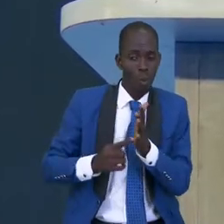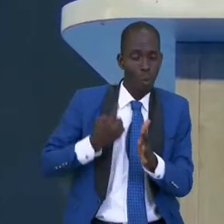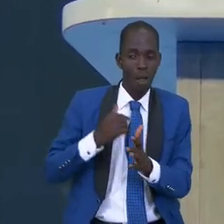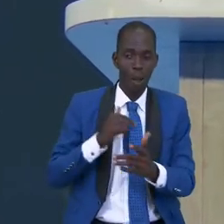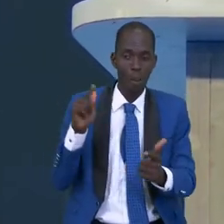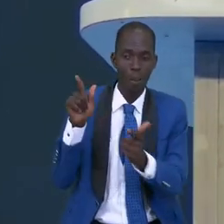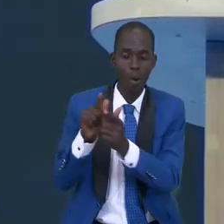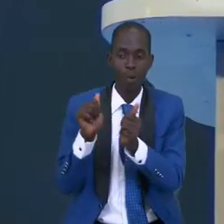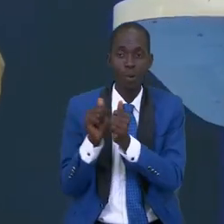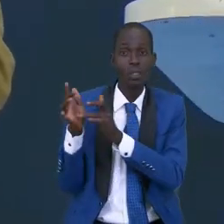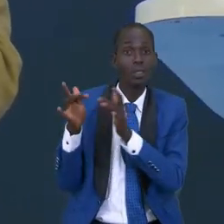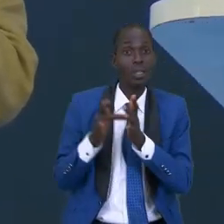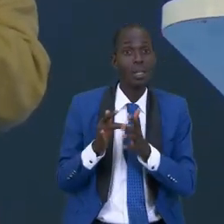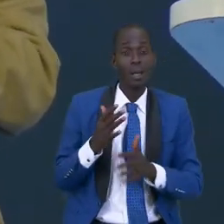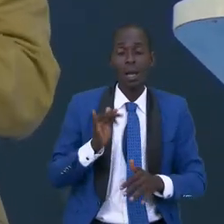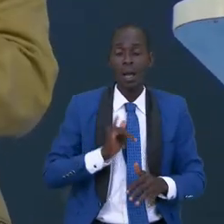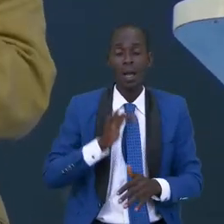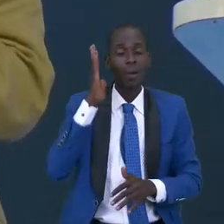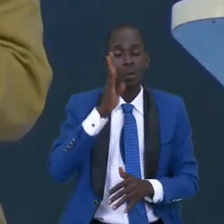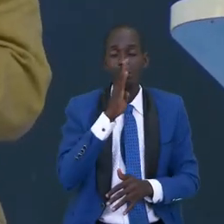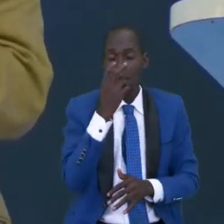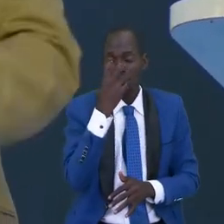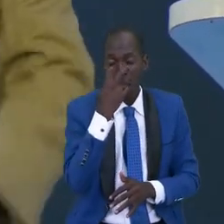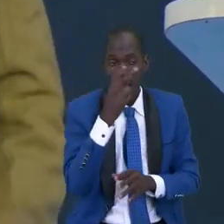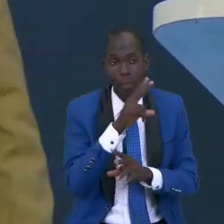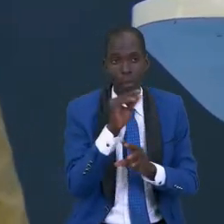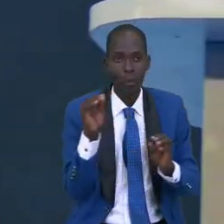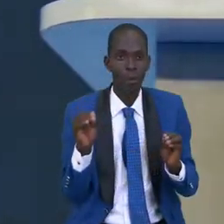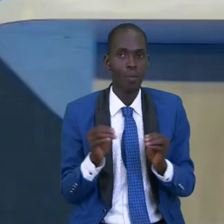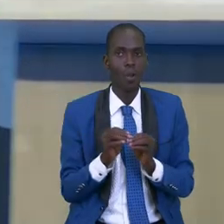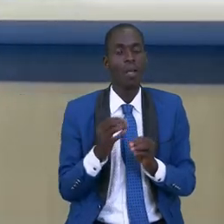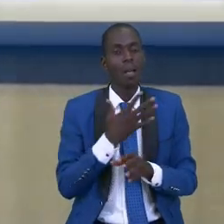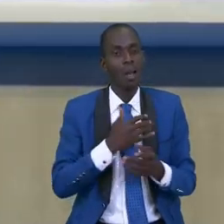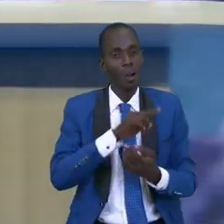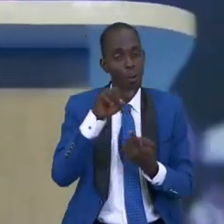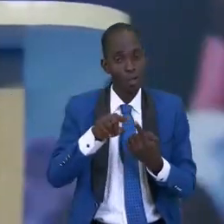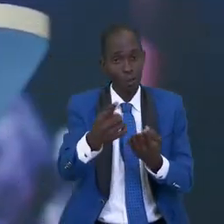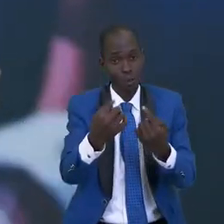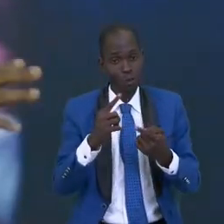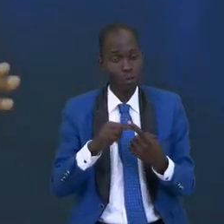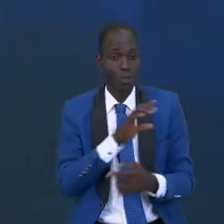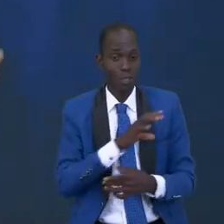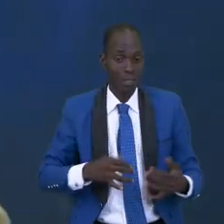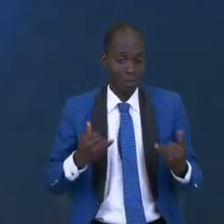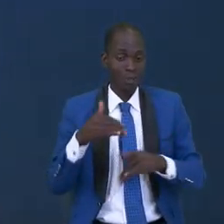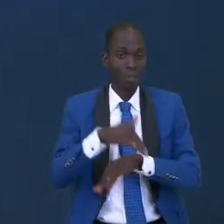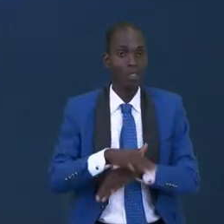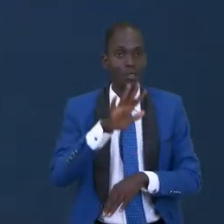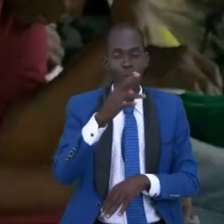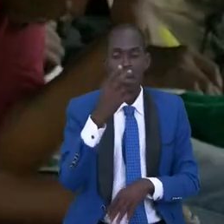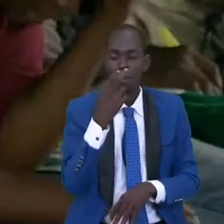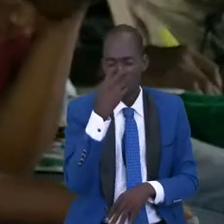him, I'll be blind no more. And once you come to Christ tonight, you are blind